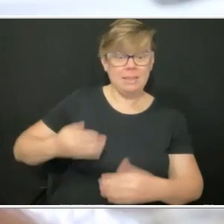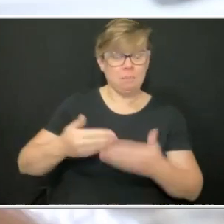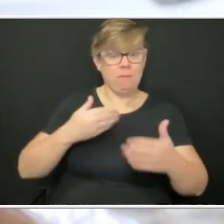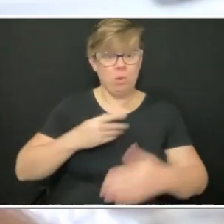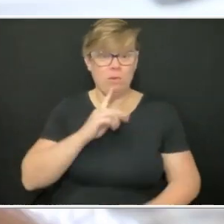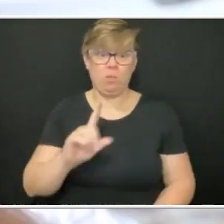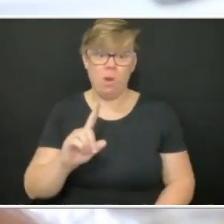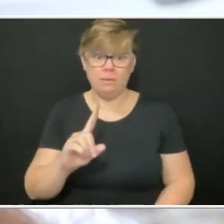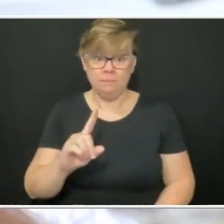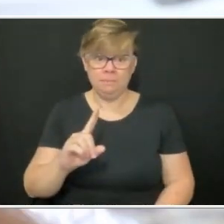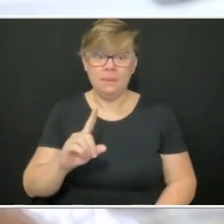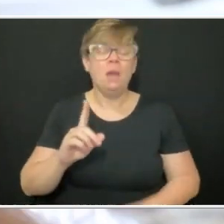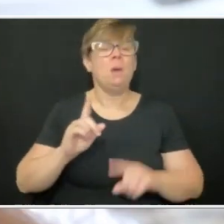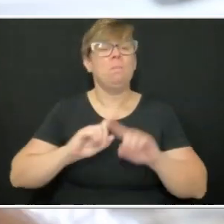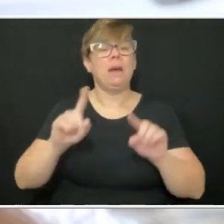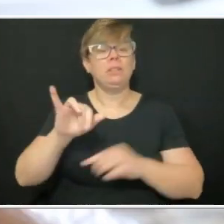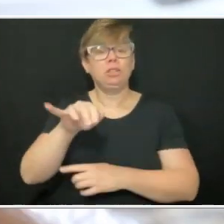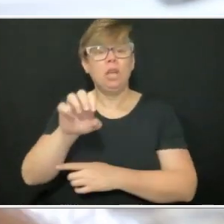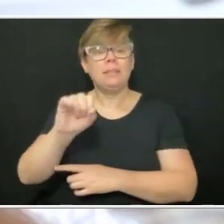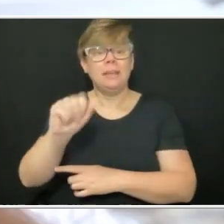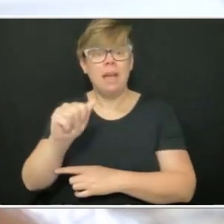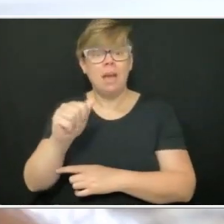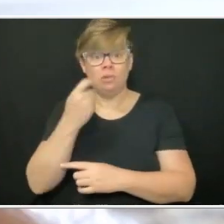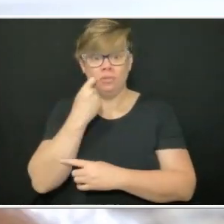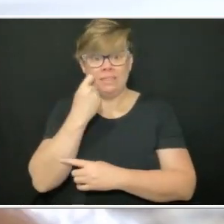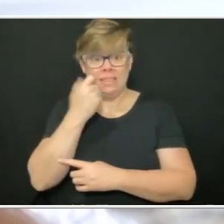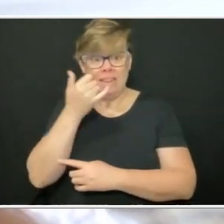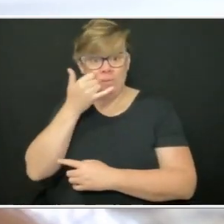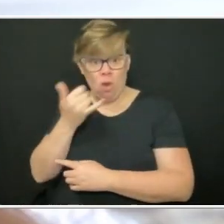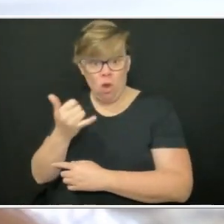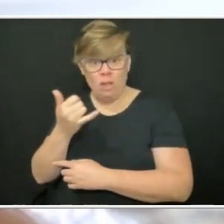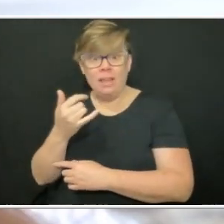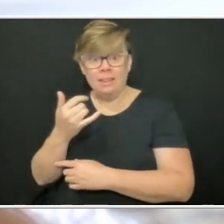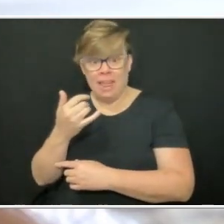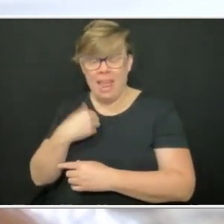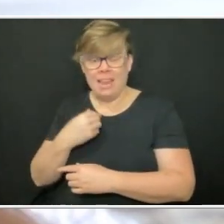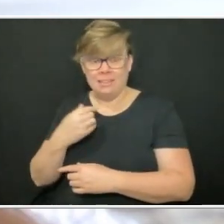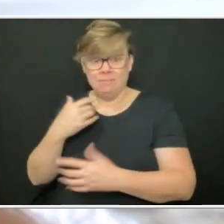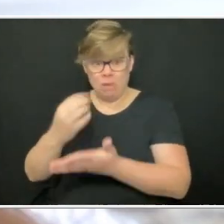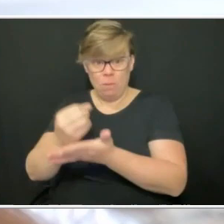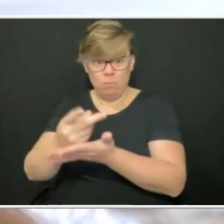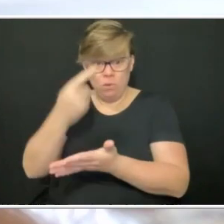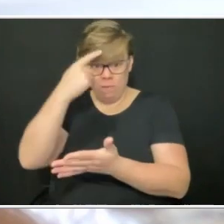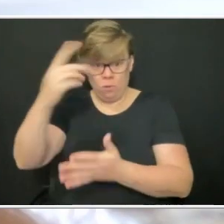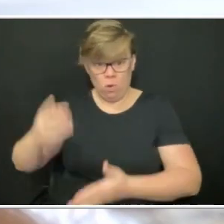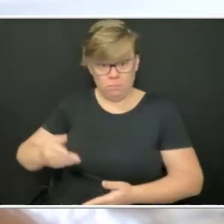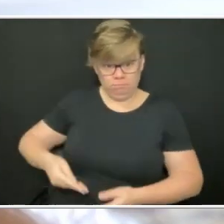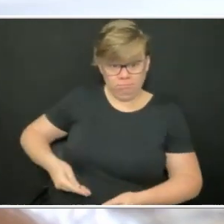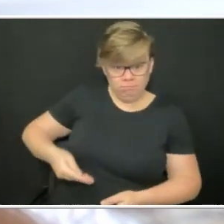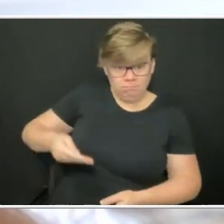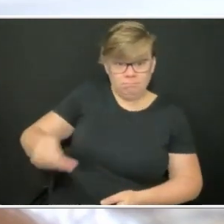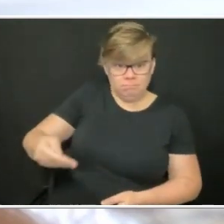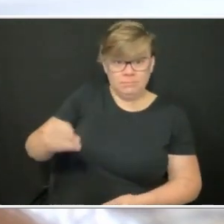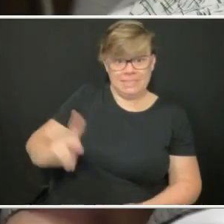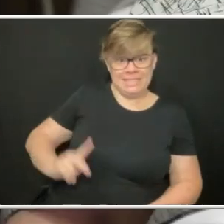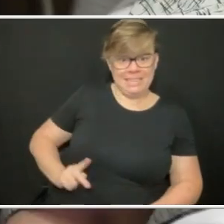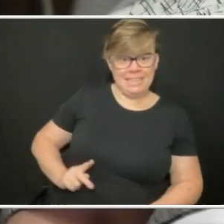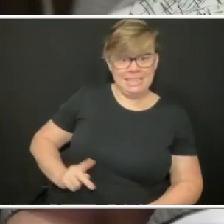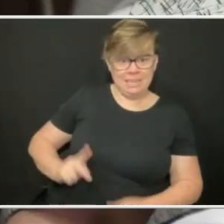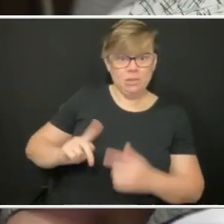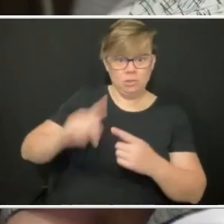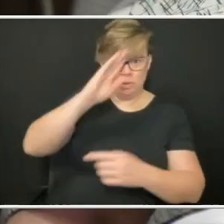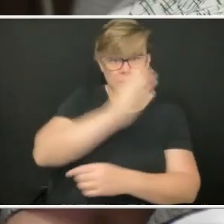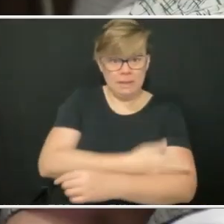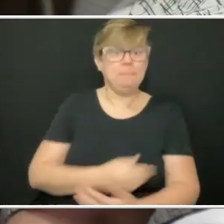finally got the call she was approved to donate her kidney. It has been a very long and very dark road leading up to this day. So